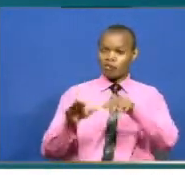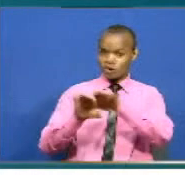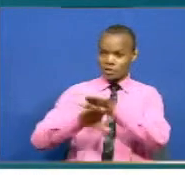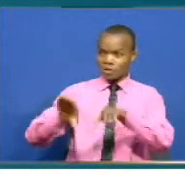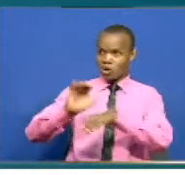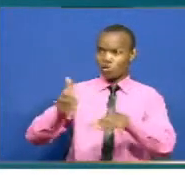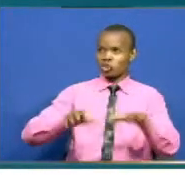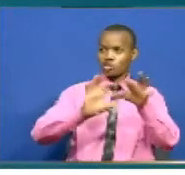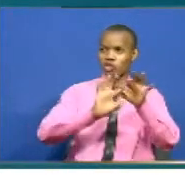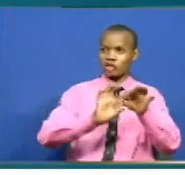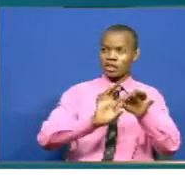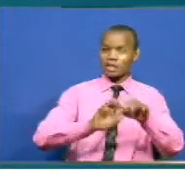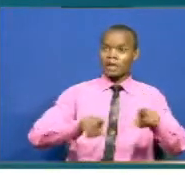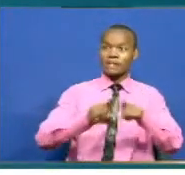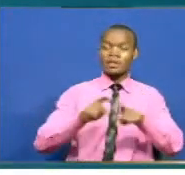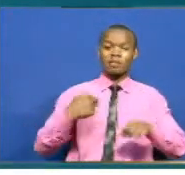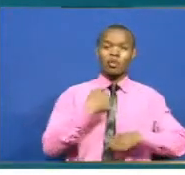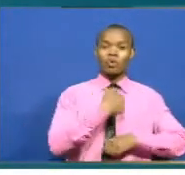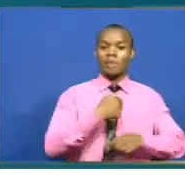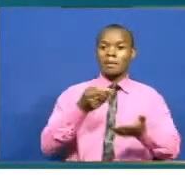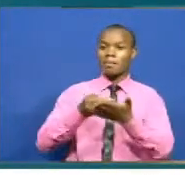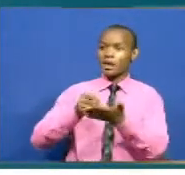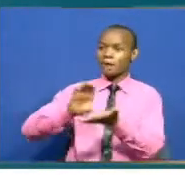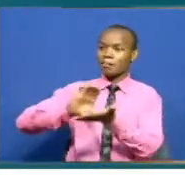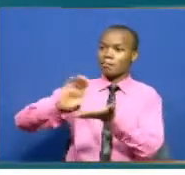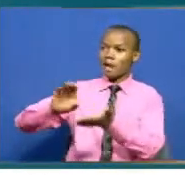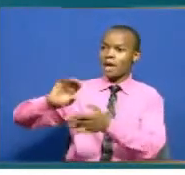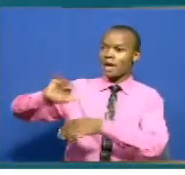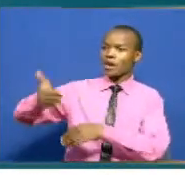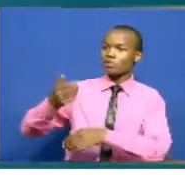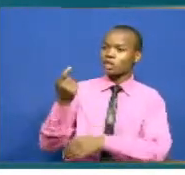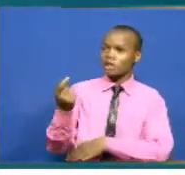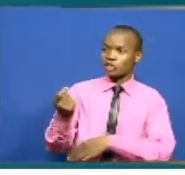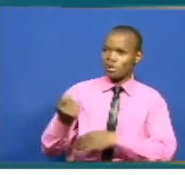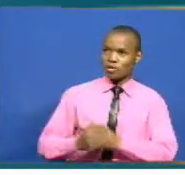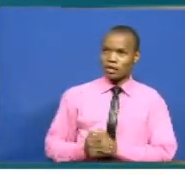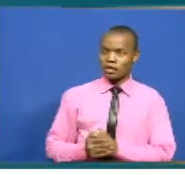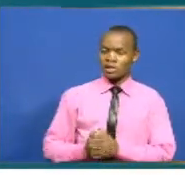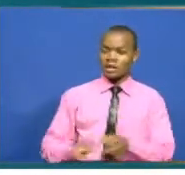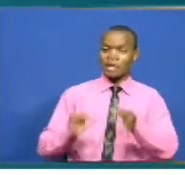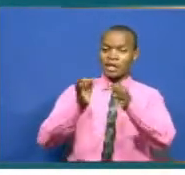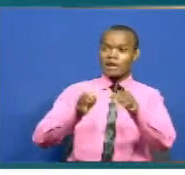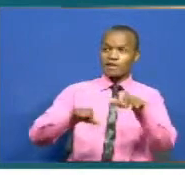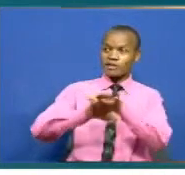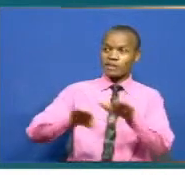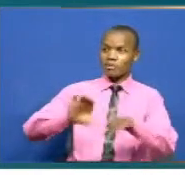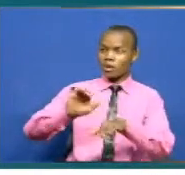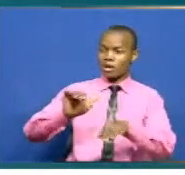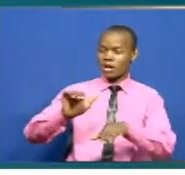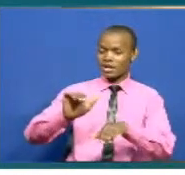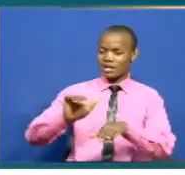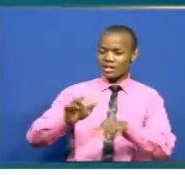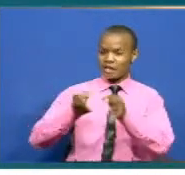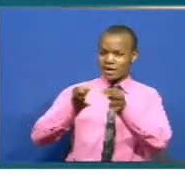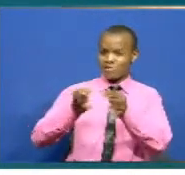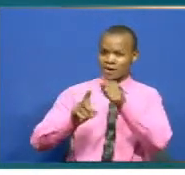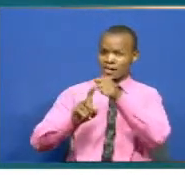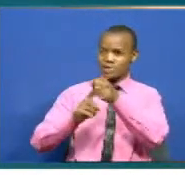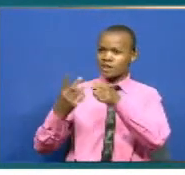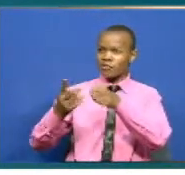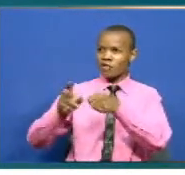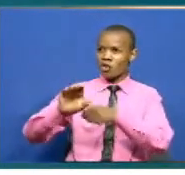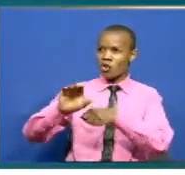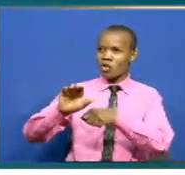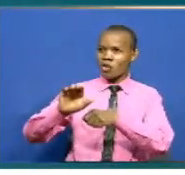combined, and therefore we are losing, obviously. So if my constituency can, 64 constituencies can fit into my constituency, that